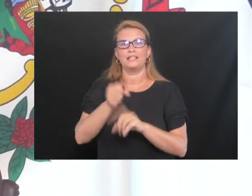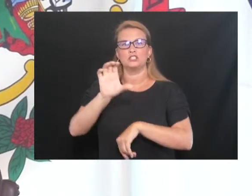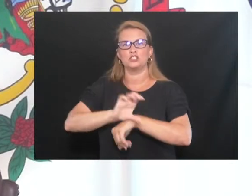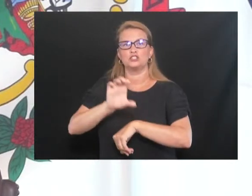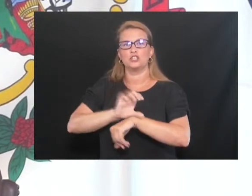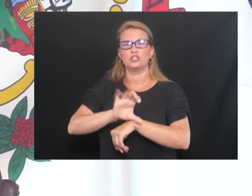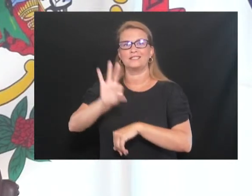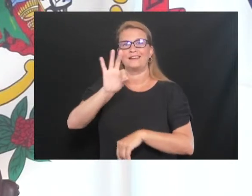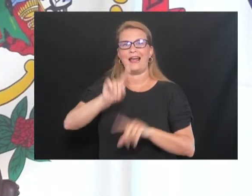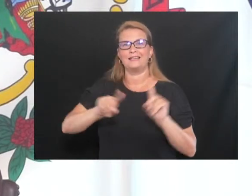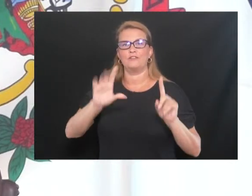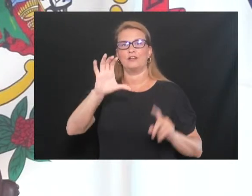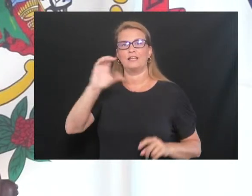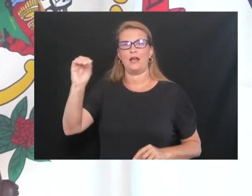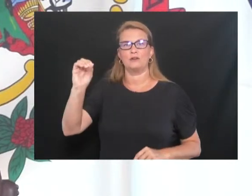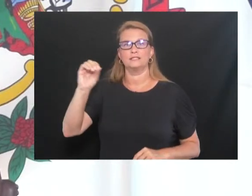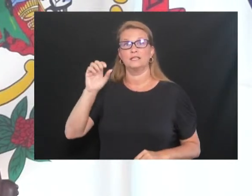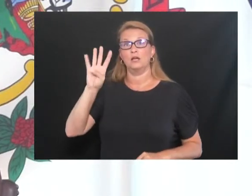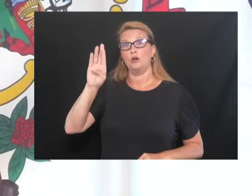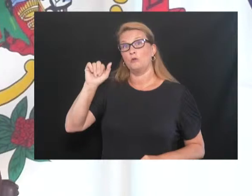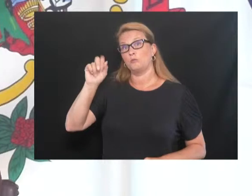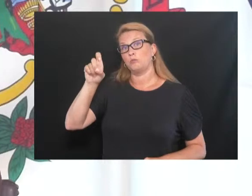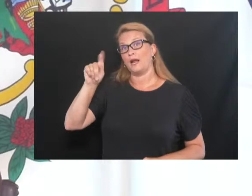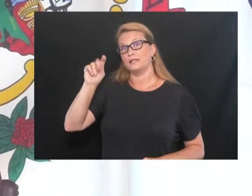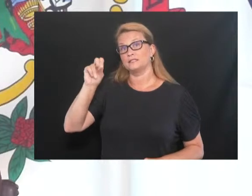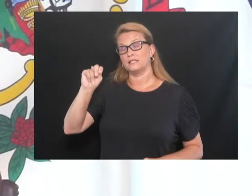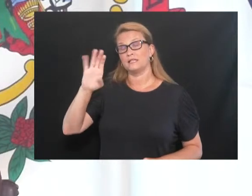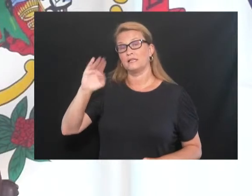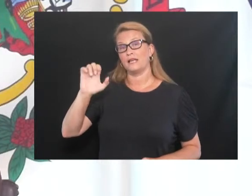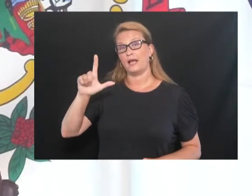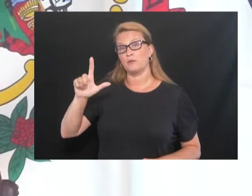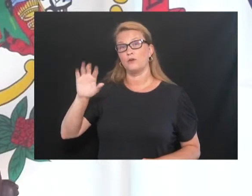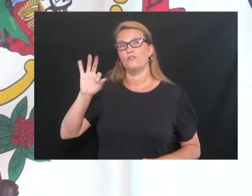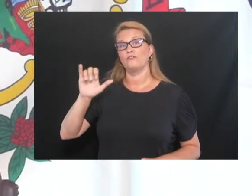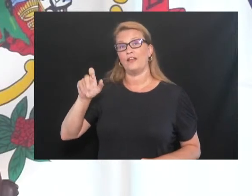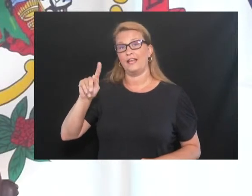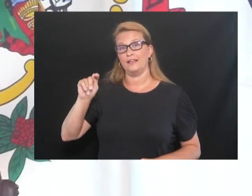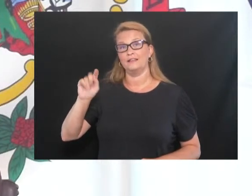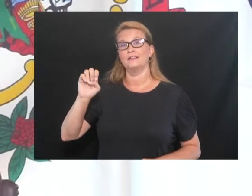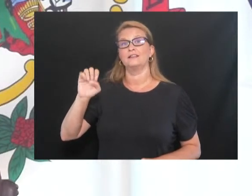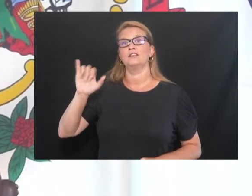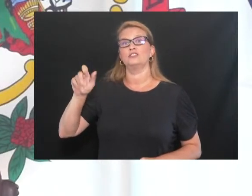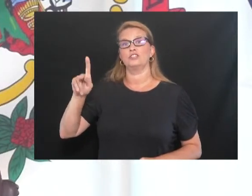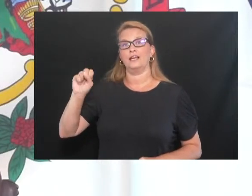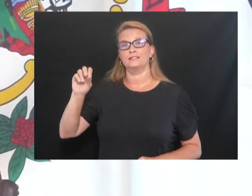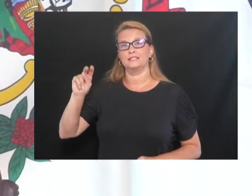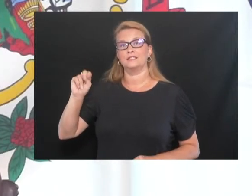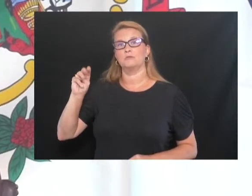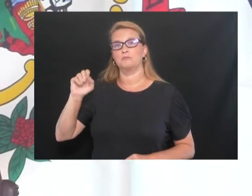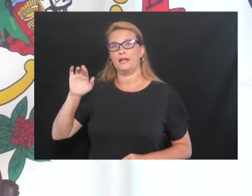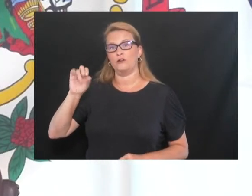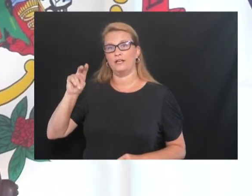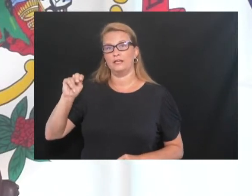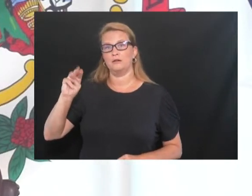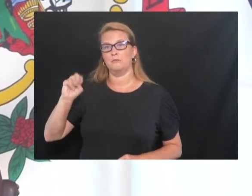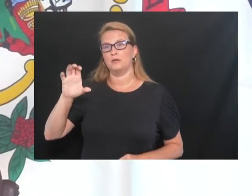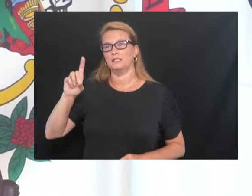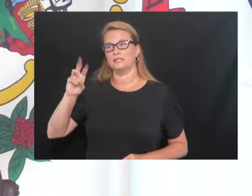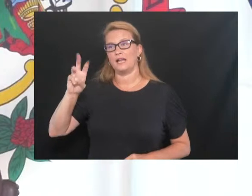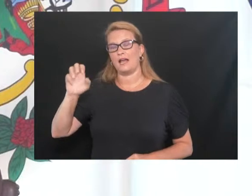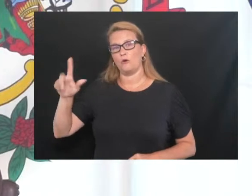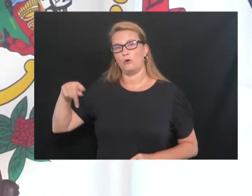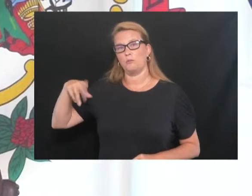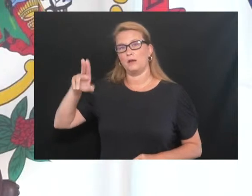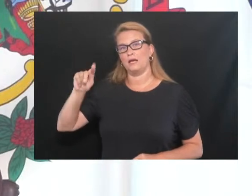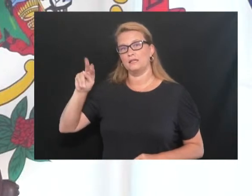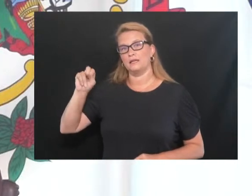in 9 counties. Braxton, Cabell, Fayette, Jackson, Jefferson, Marion, McDowell, Nicholas, and Putnam County.